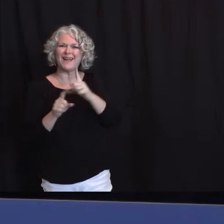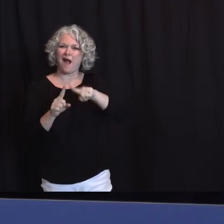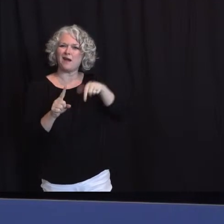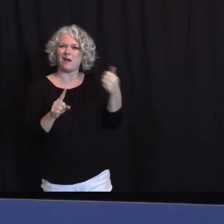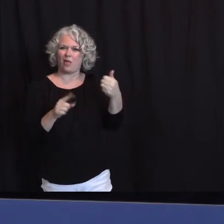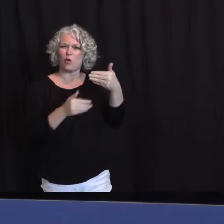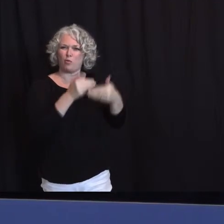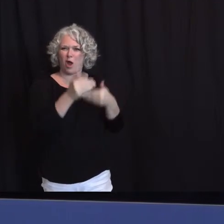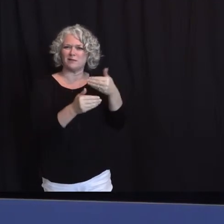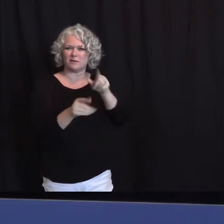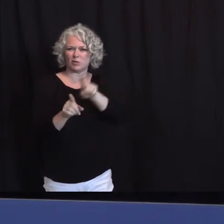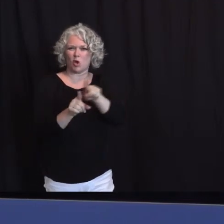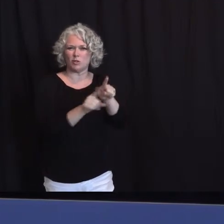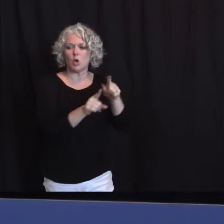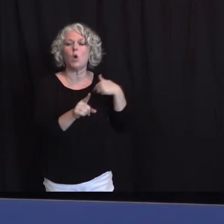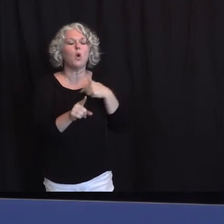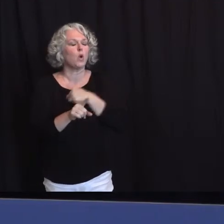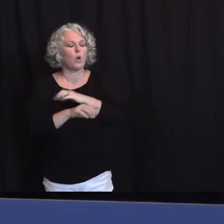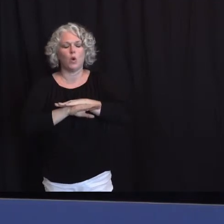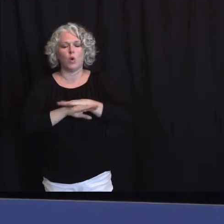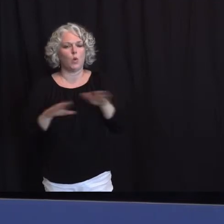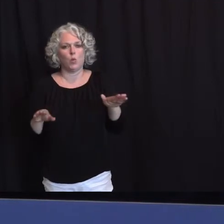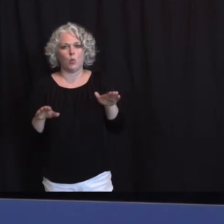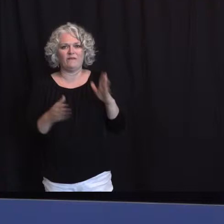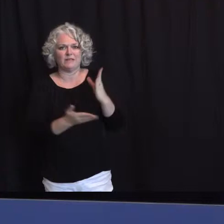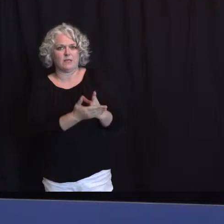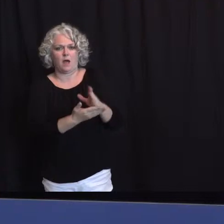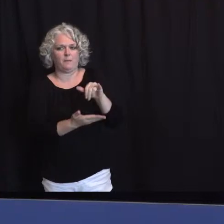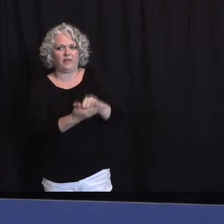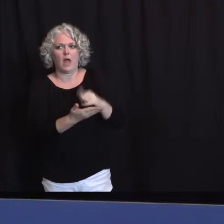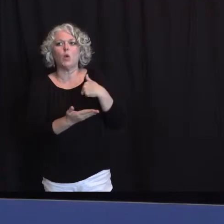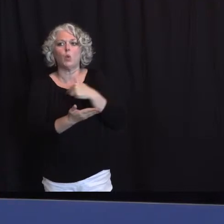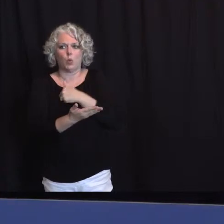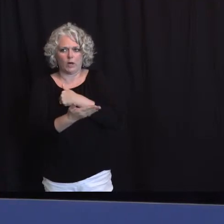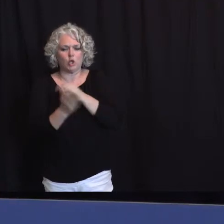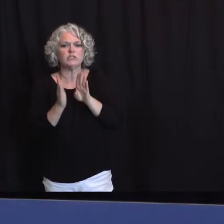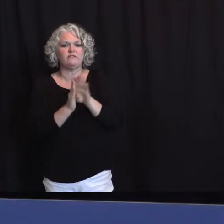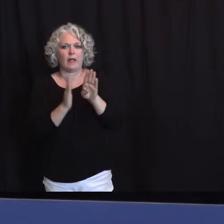in the process of developing. We actually have developed, but we're in the process of